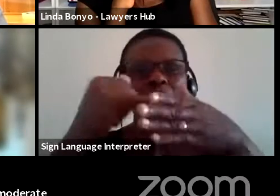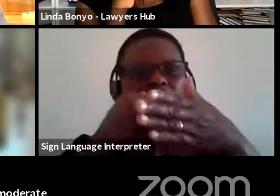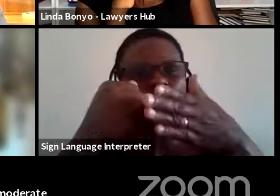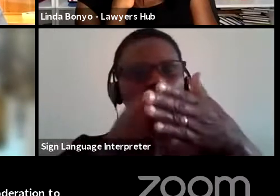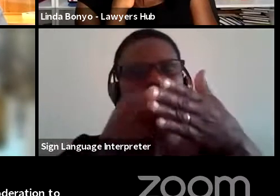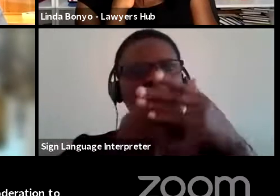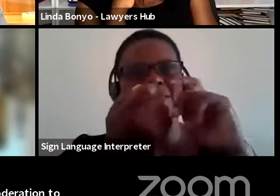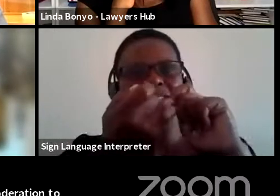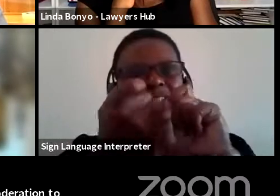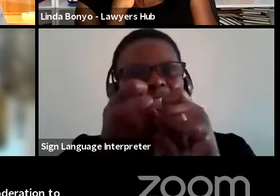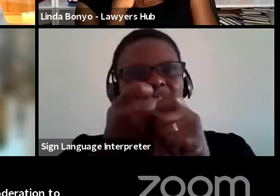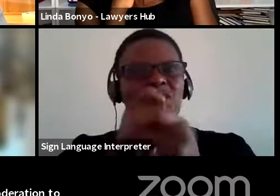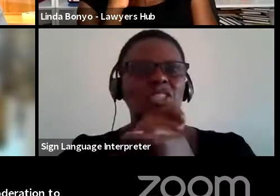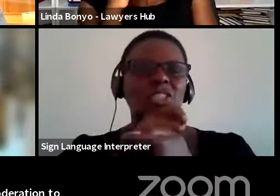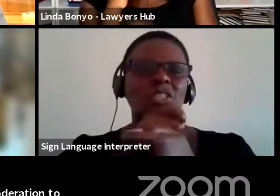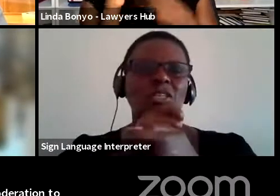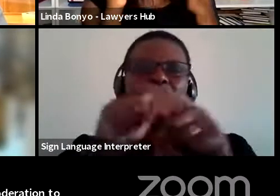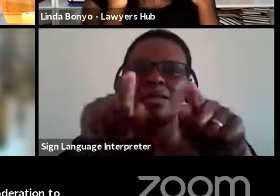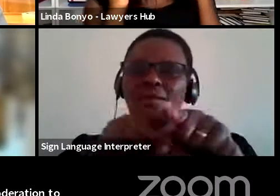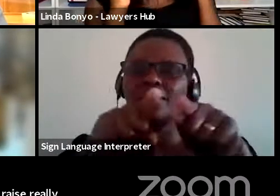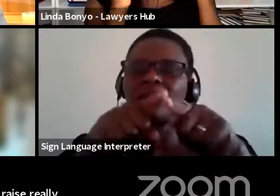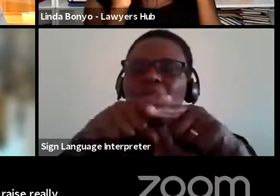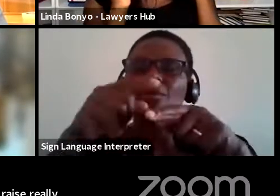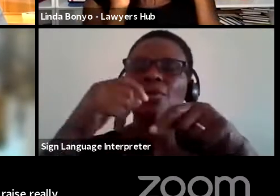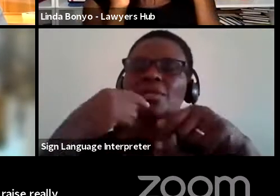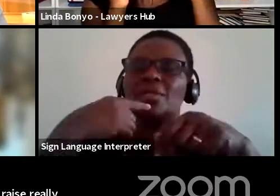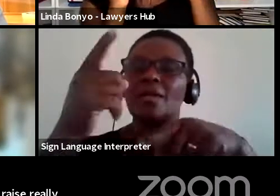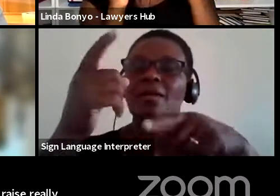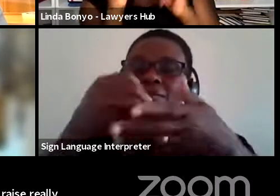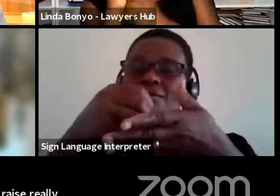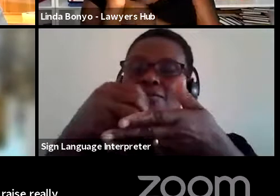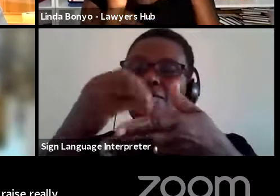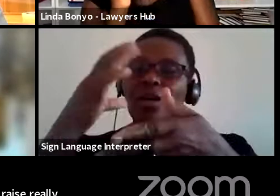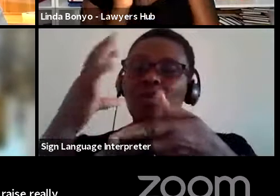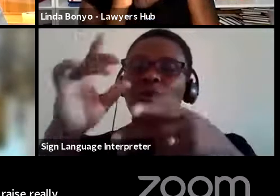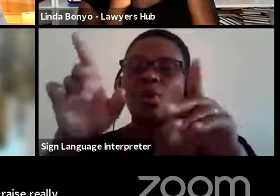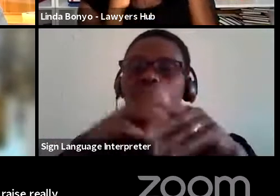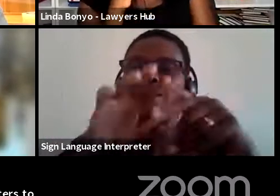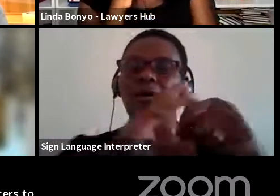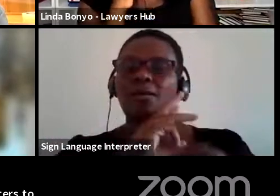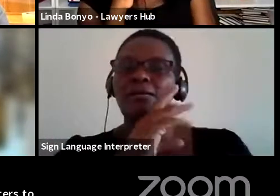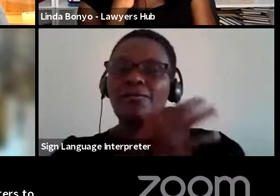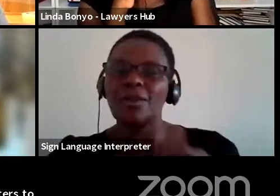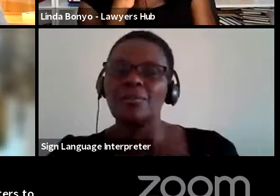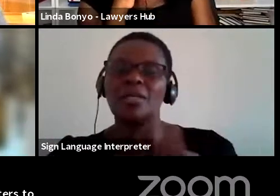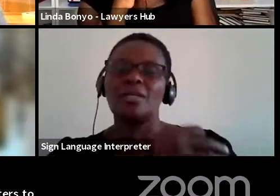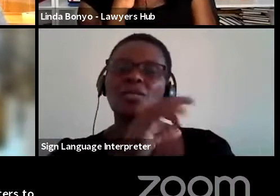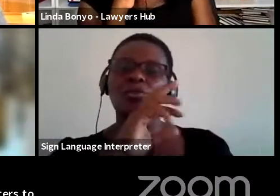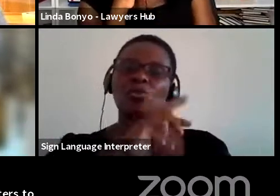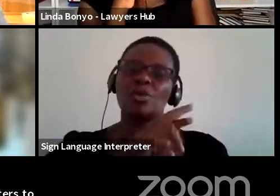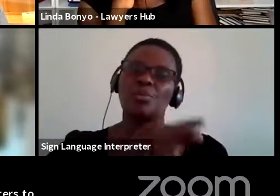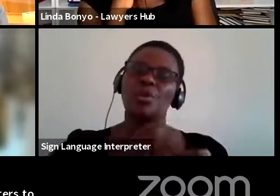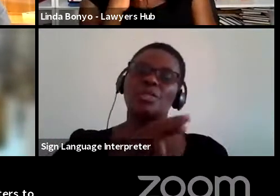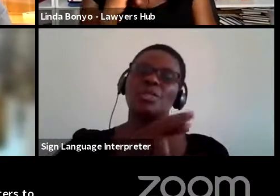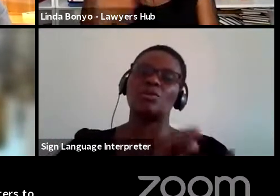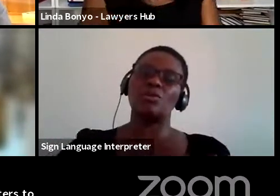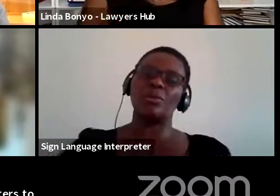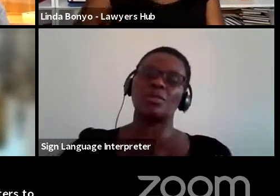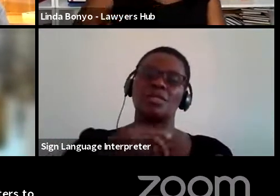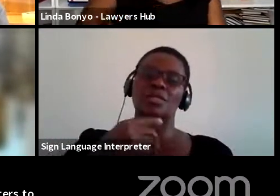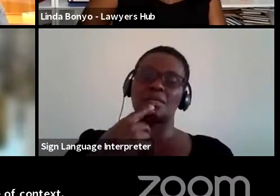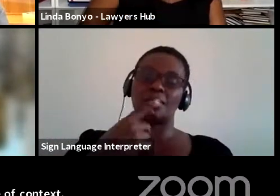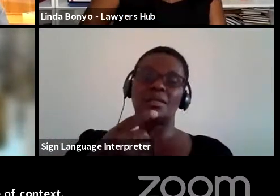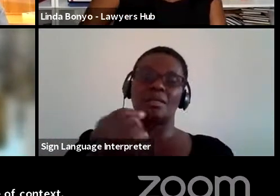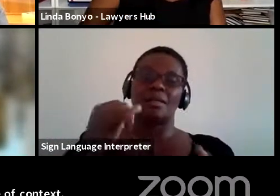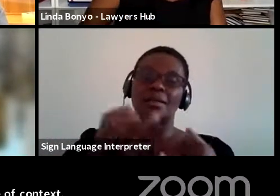lens and raised really valuable points around feminist approaches to technology, again, reiterating the importance of context.